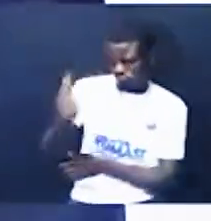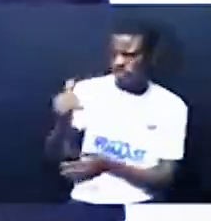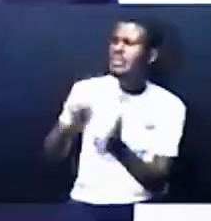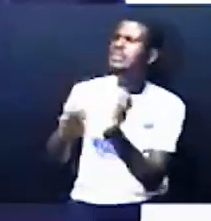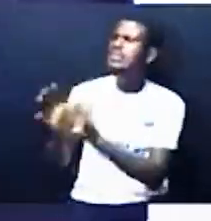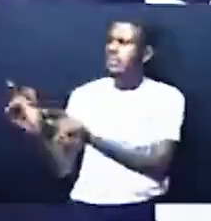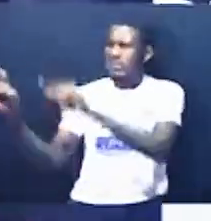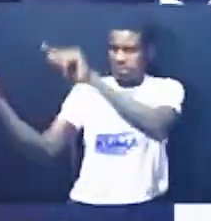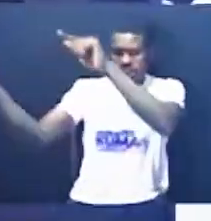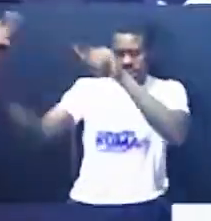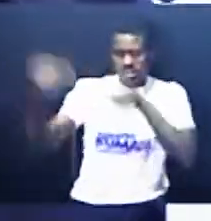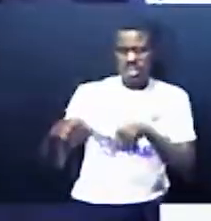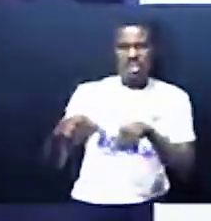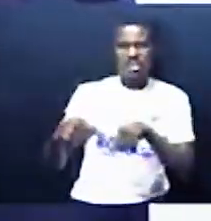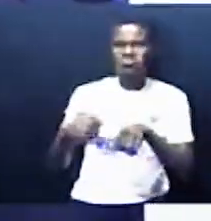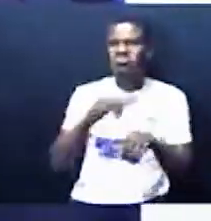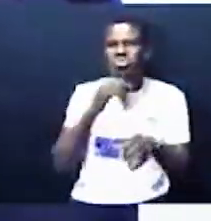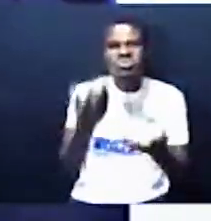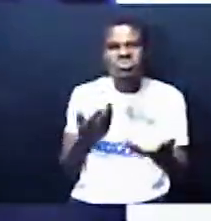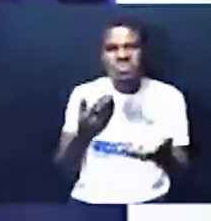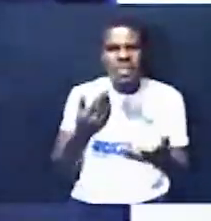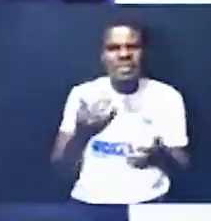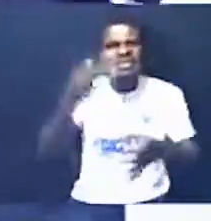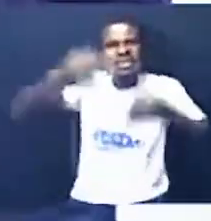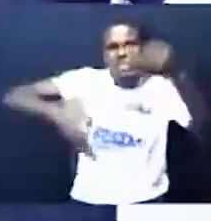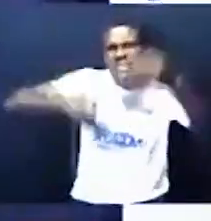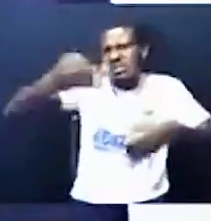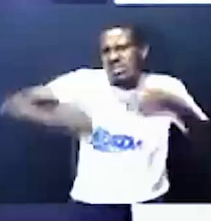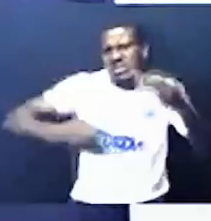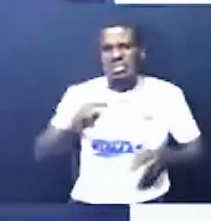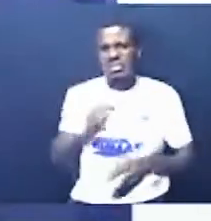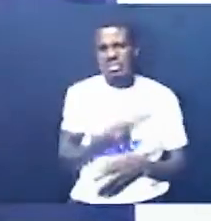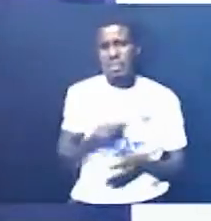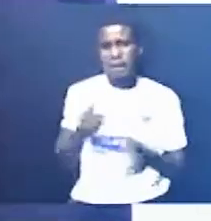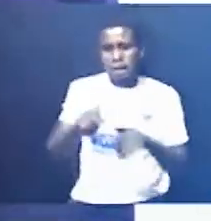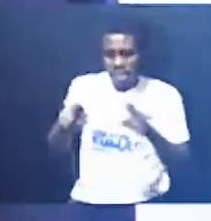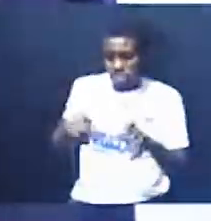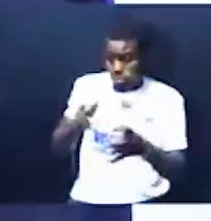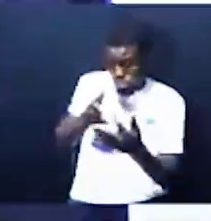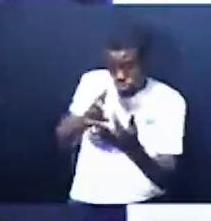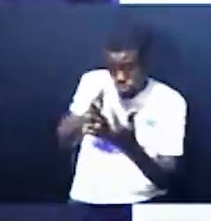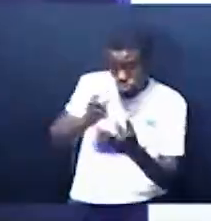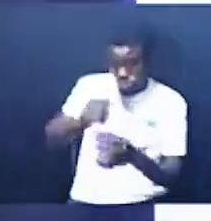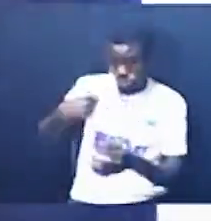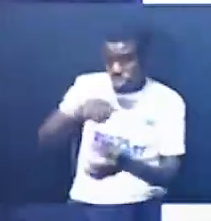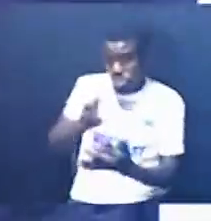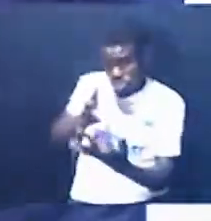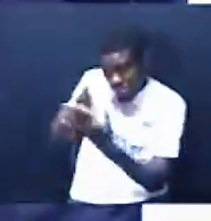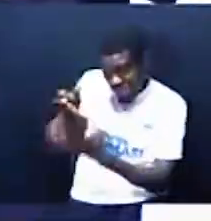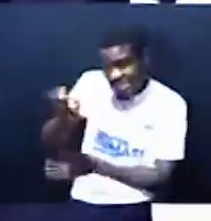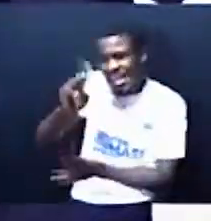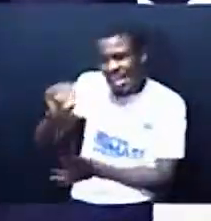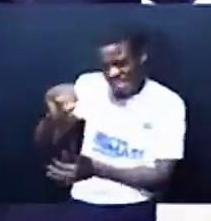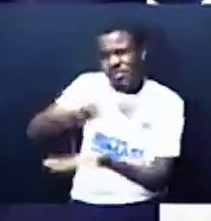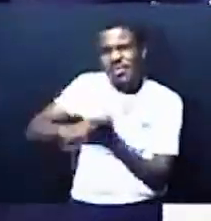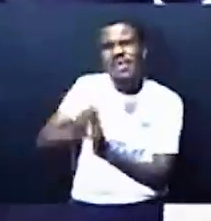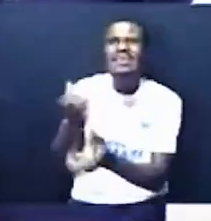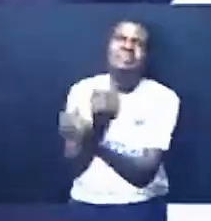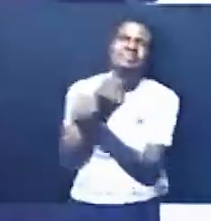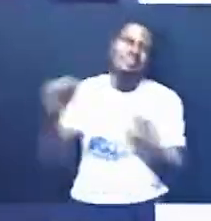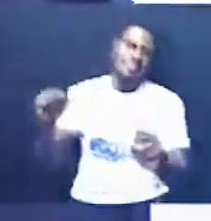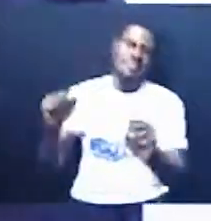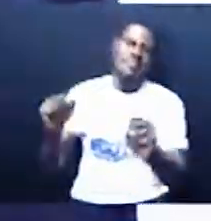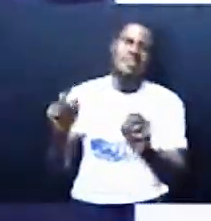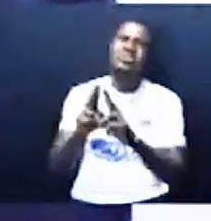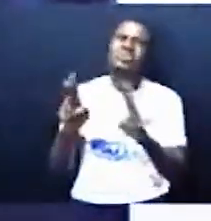came. Not to condemn us. That we through him might be saved. So in